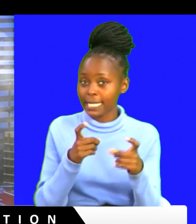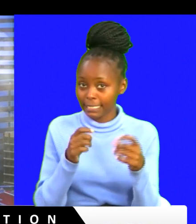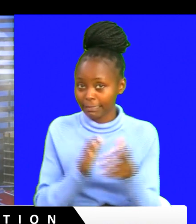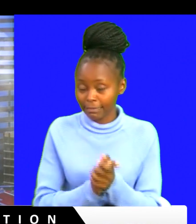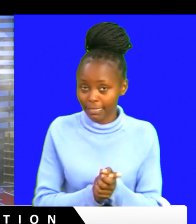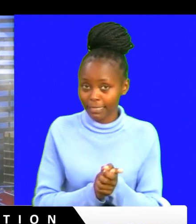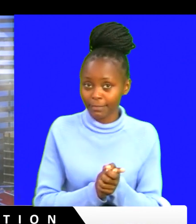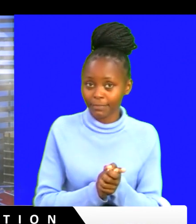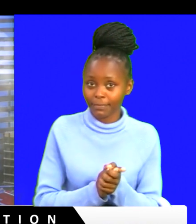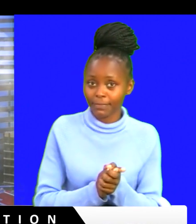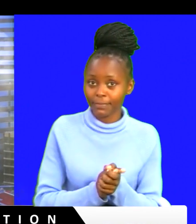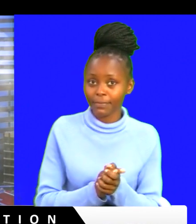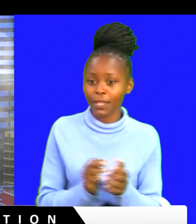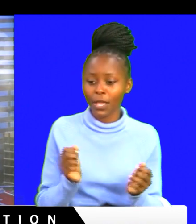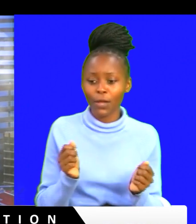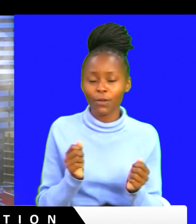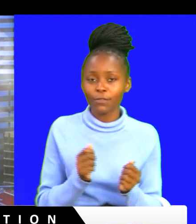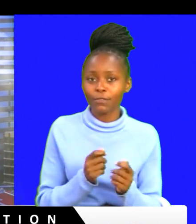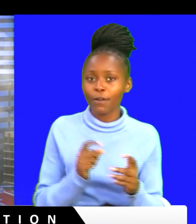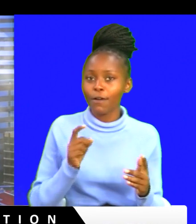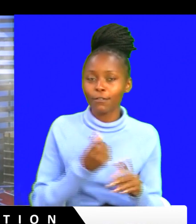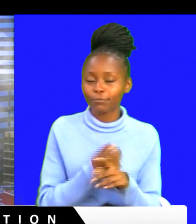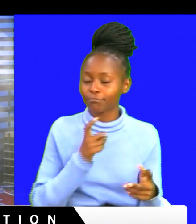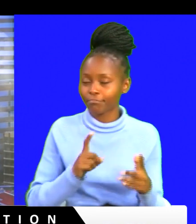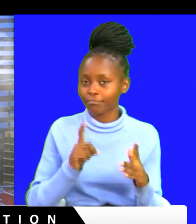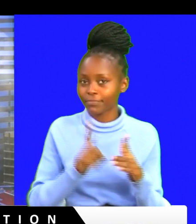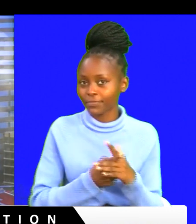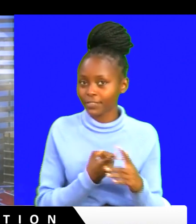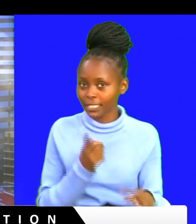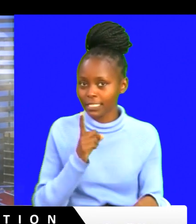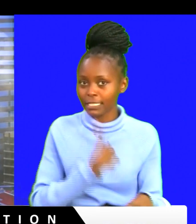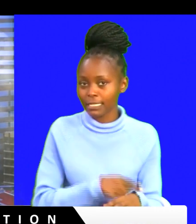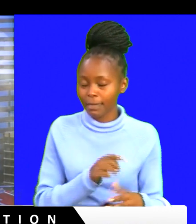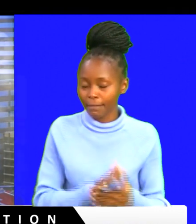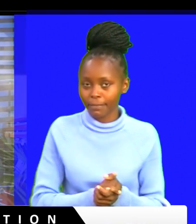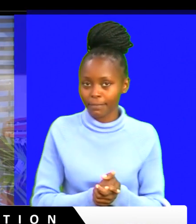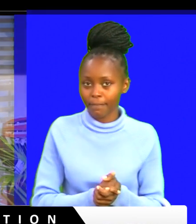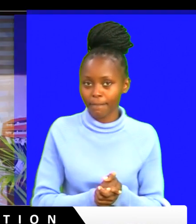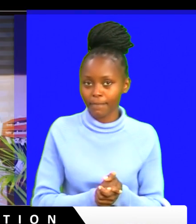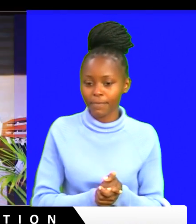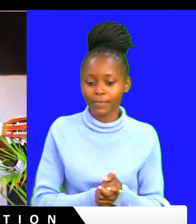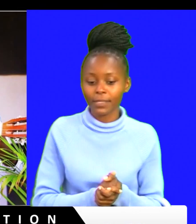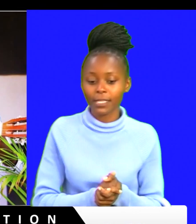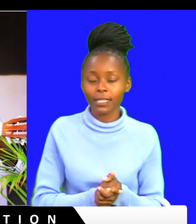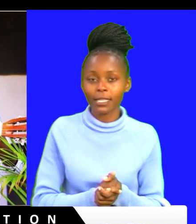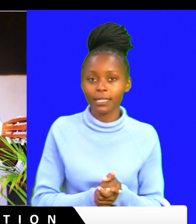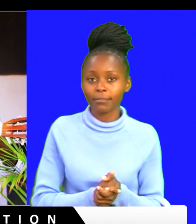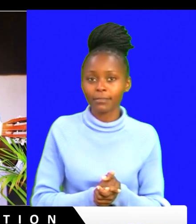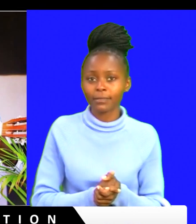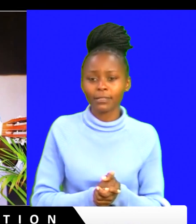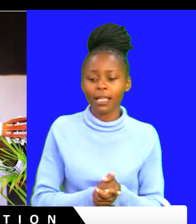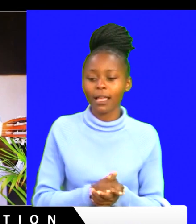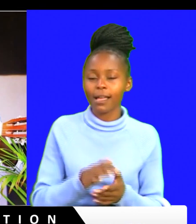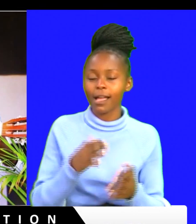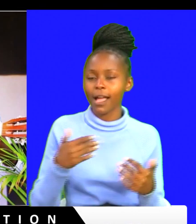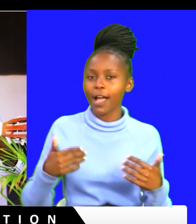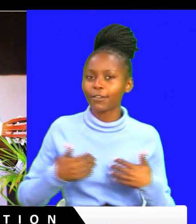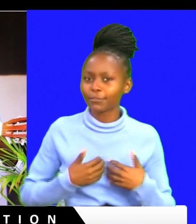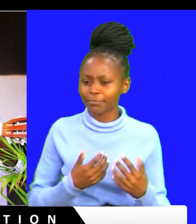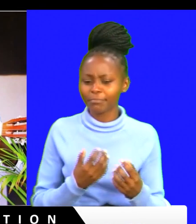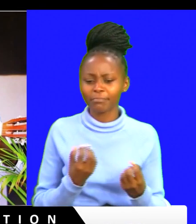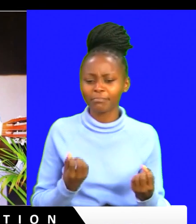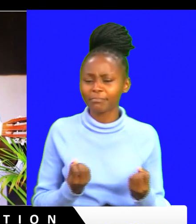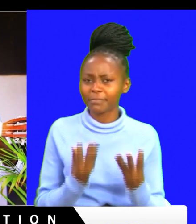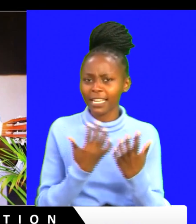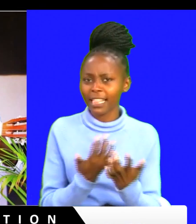about him criticized from the first time this guy trended. So sai he's trending again. There's a time he also trended when I guess